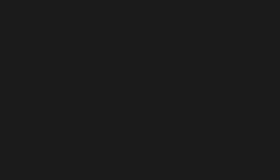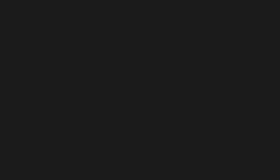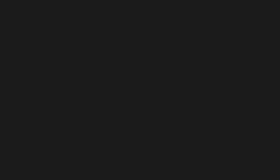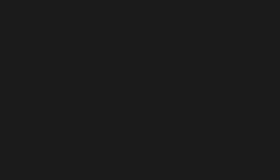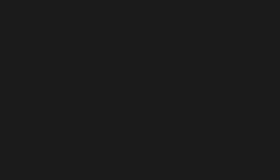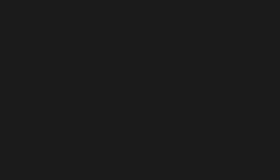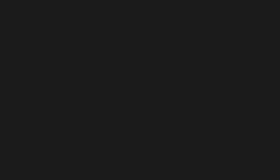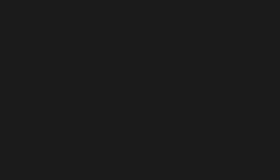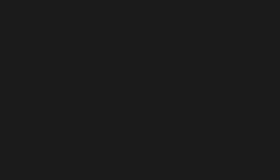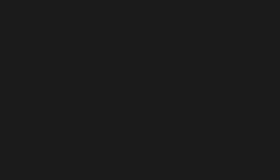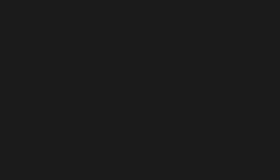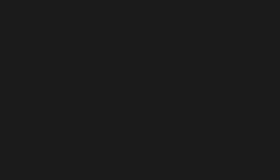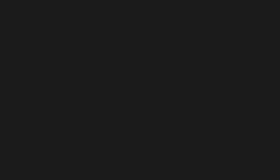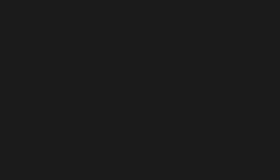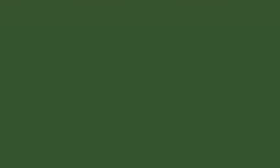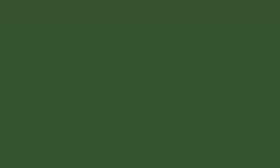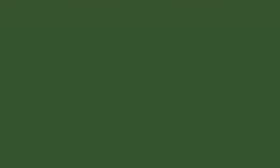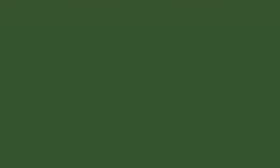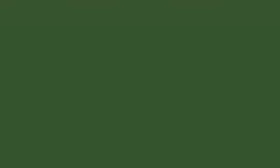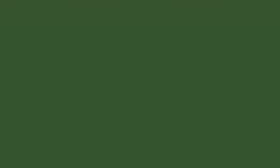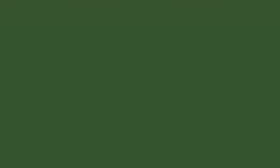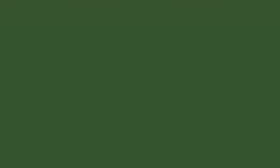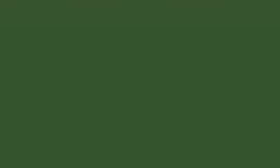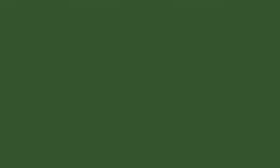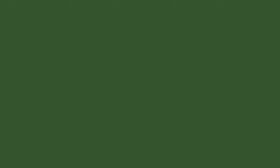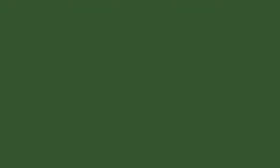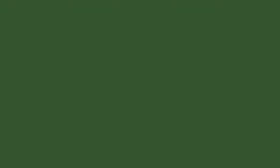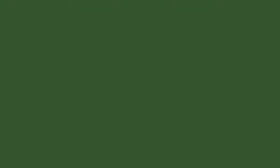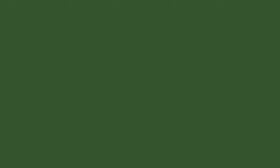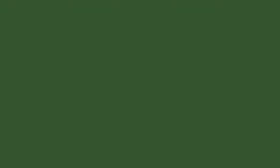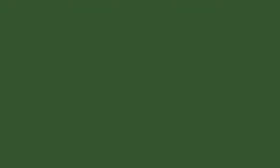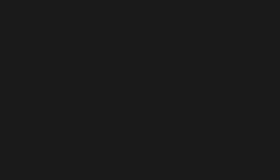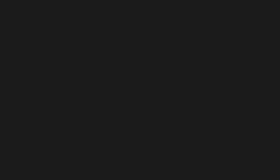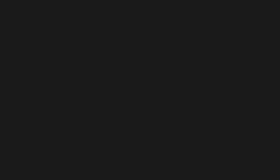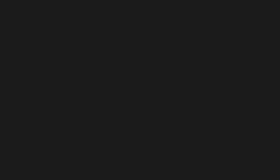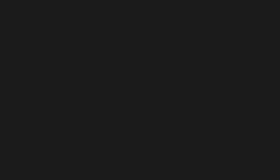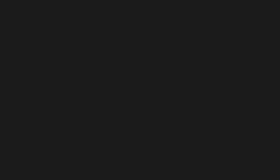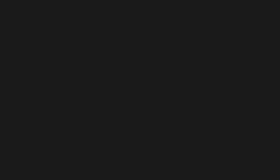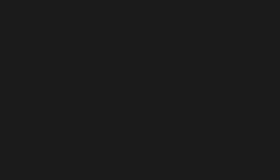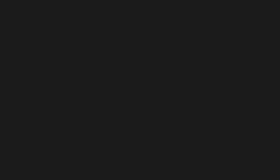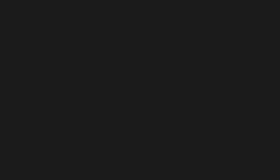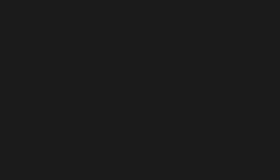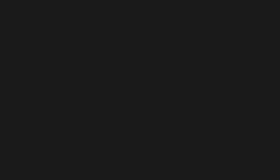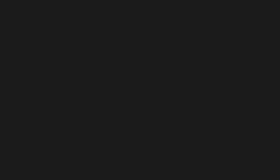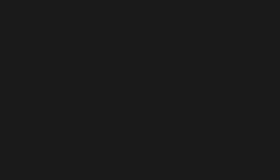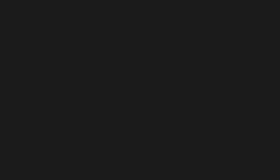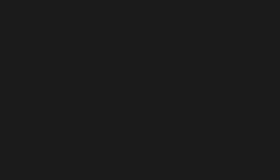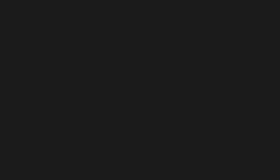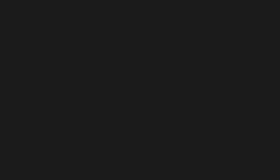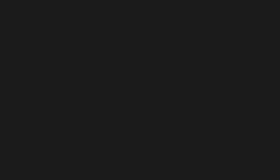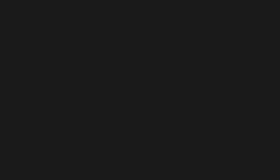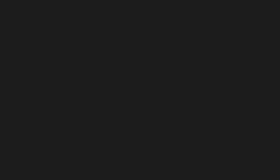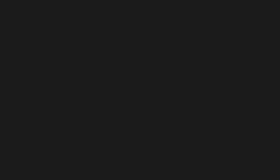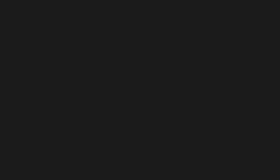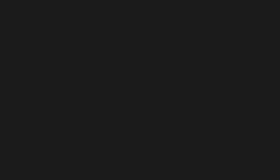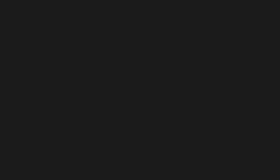oh, I like to talk to the student, and That's cool. Awesome. yeah, teachers should be paid about triple what they're being paid